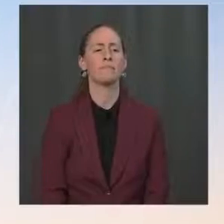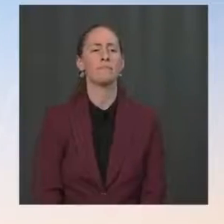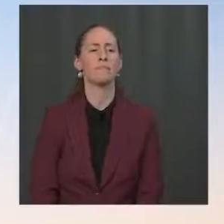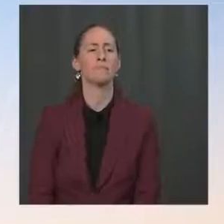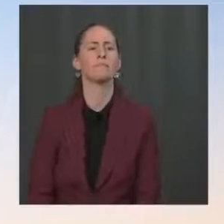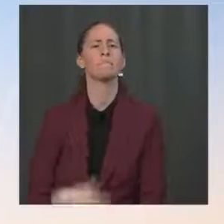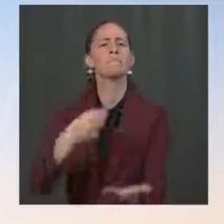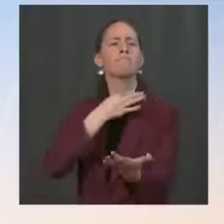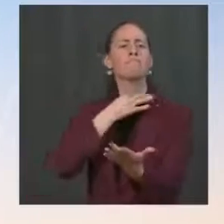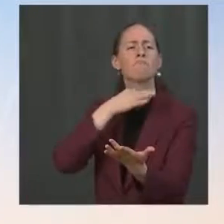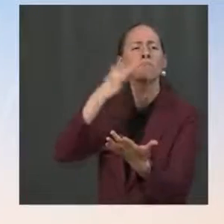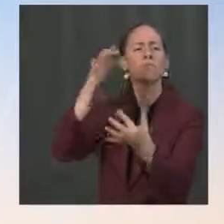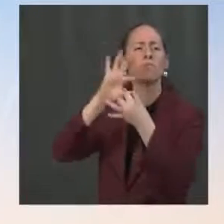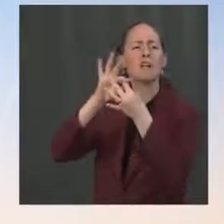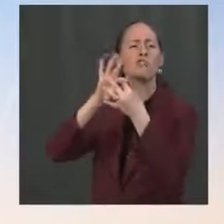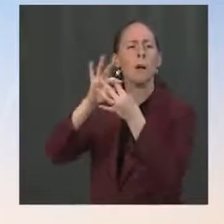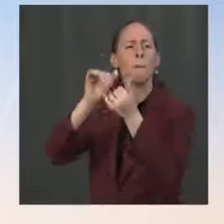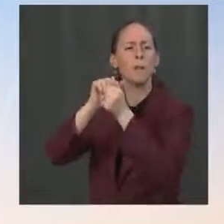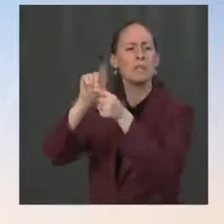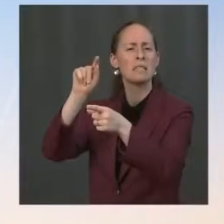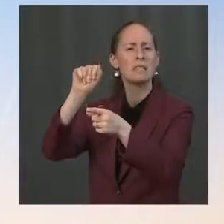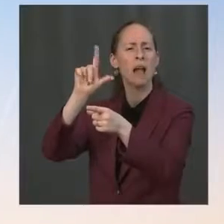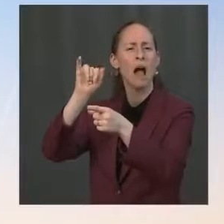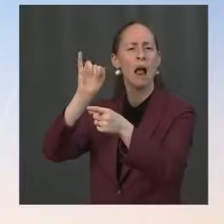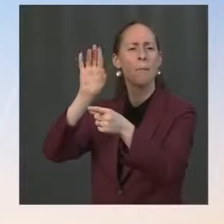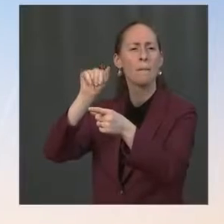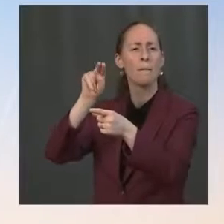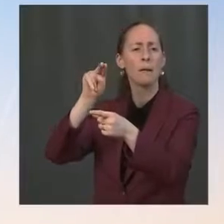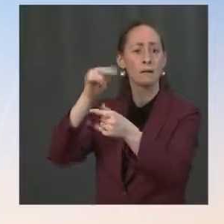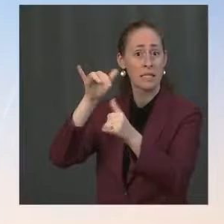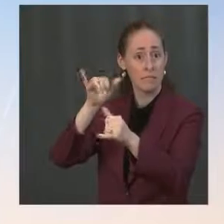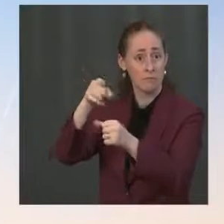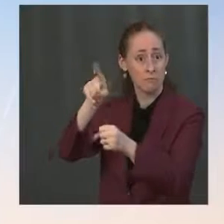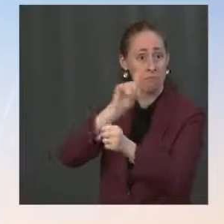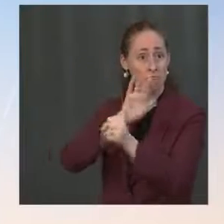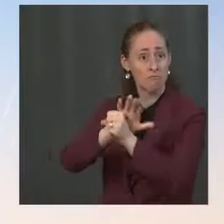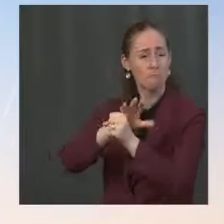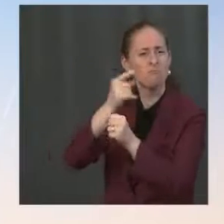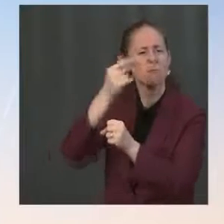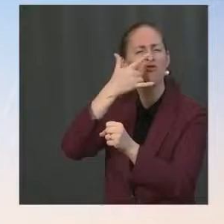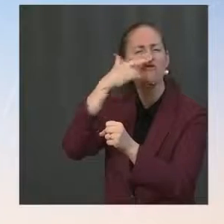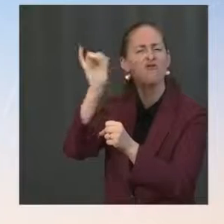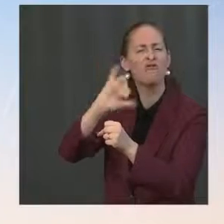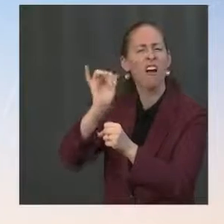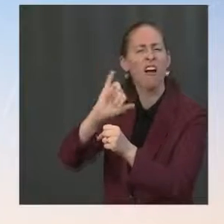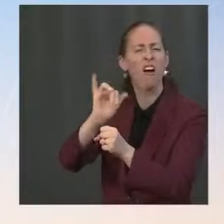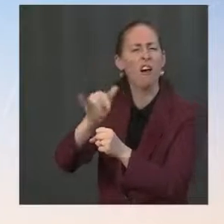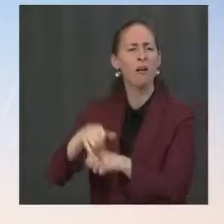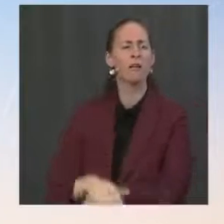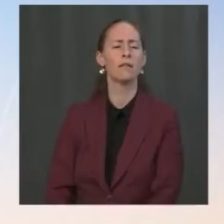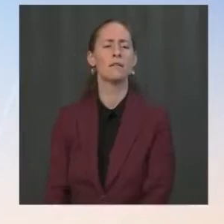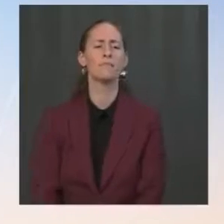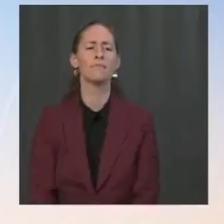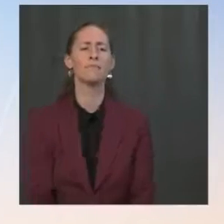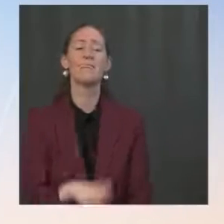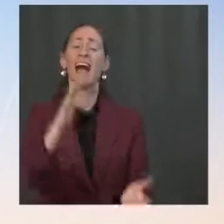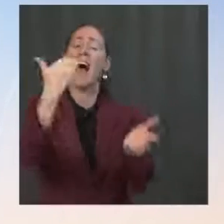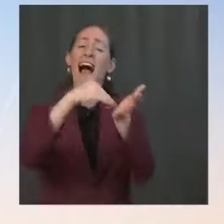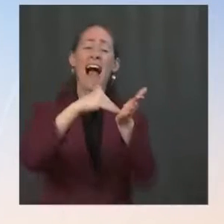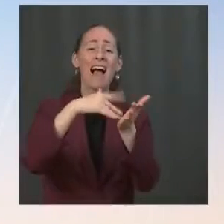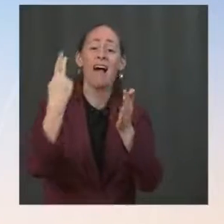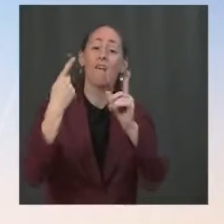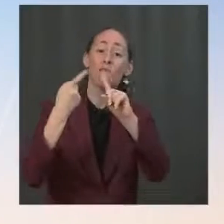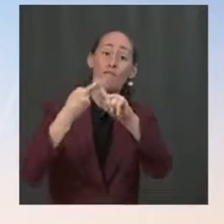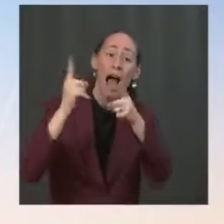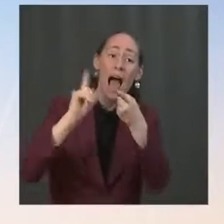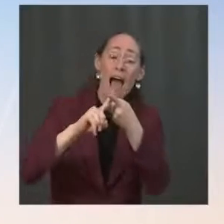out with security, or what's their relationship right now? Again, this is not a friendship or a relationship where there is trust. It's